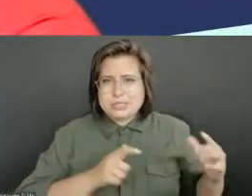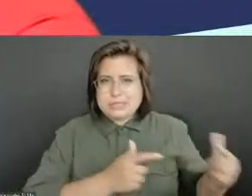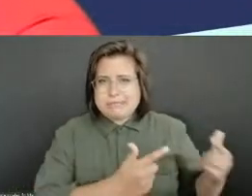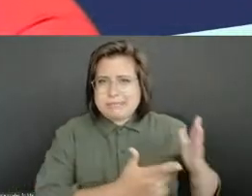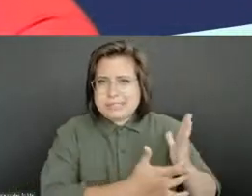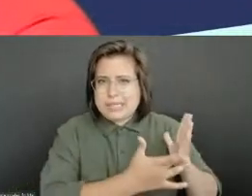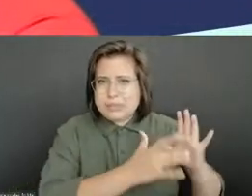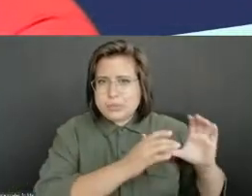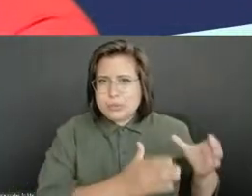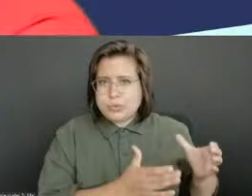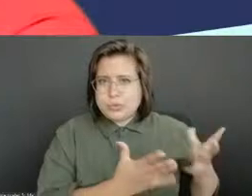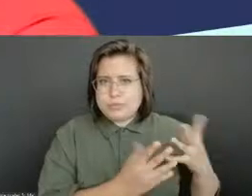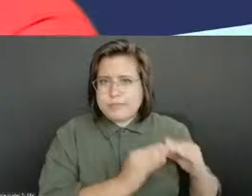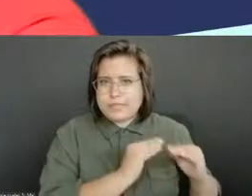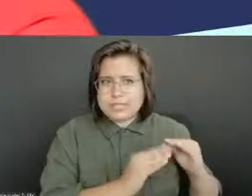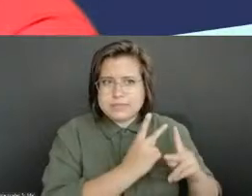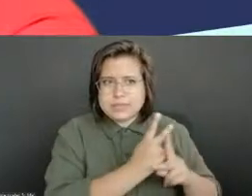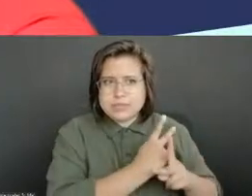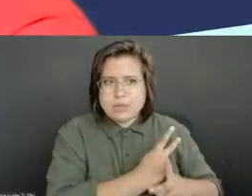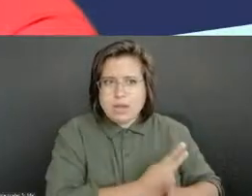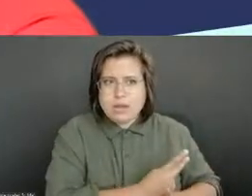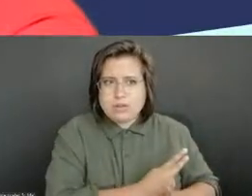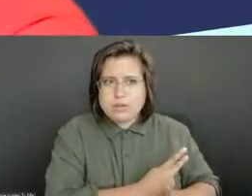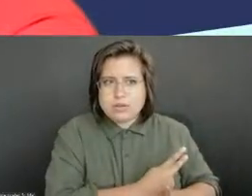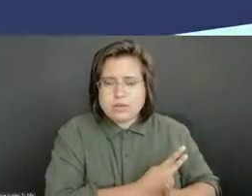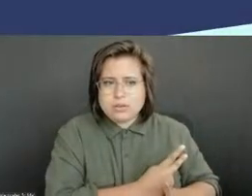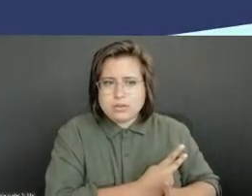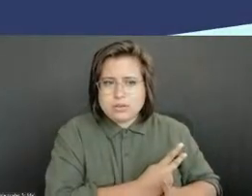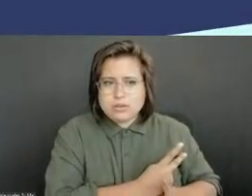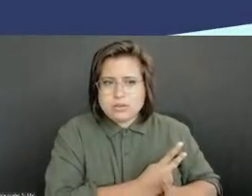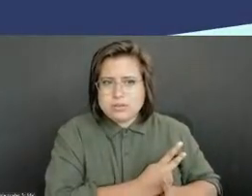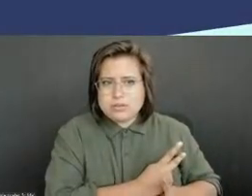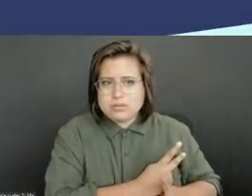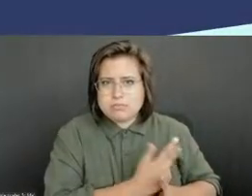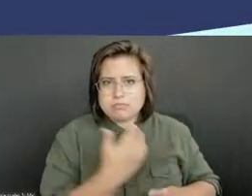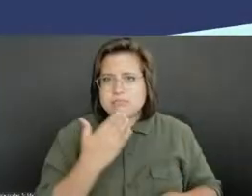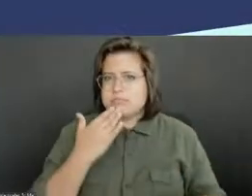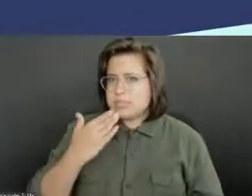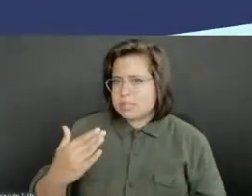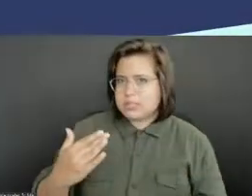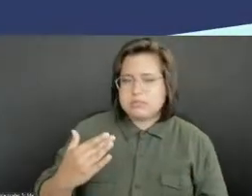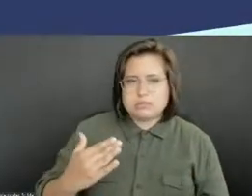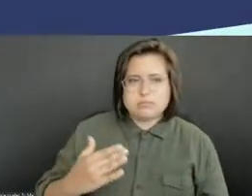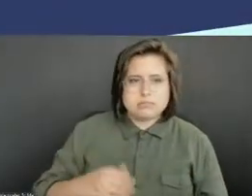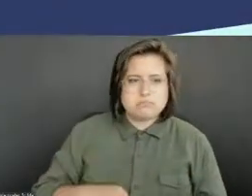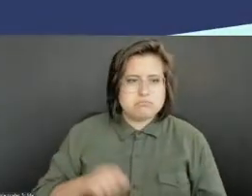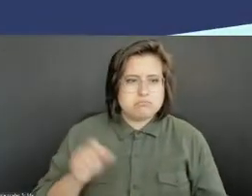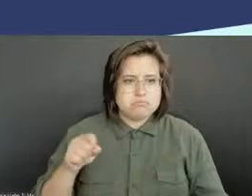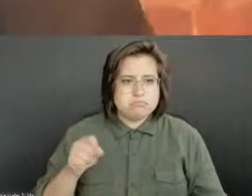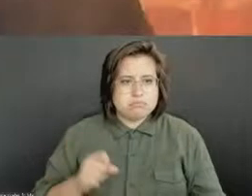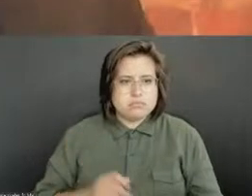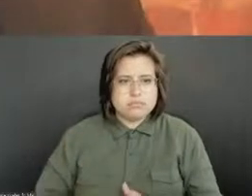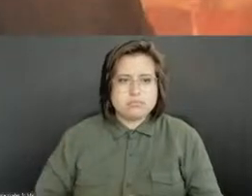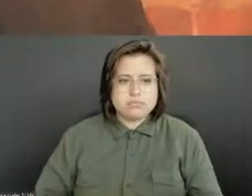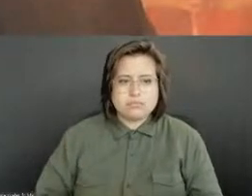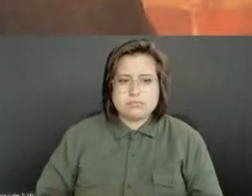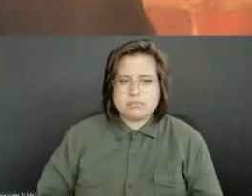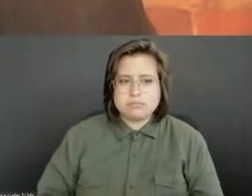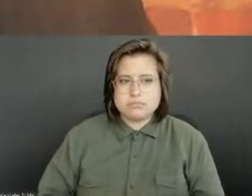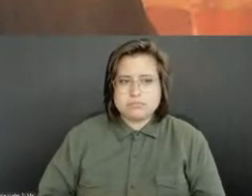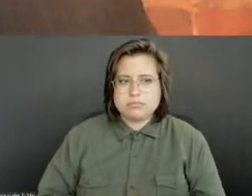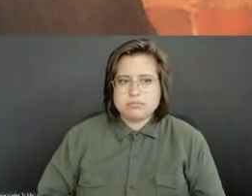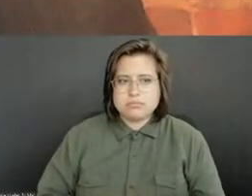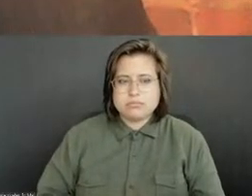group correct the issue? Thank you. Yes, Dr. Okafor. We have until